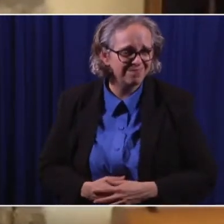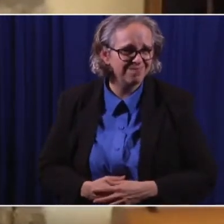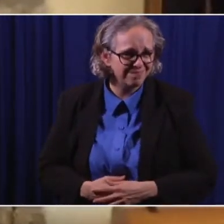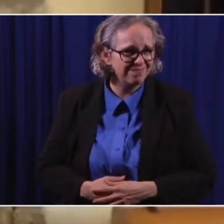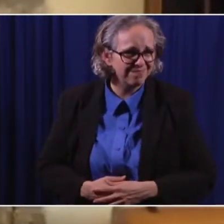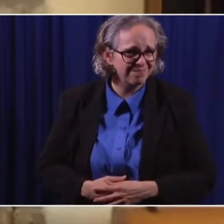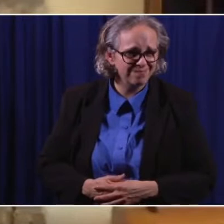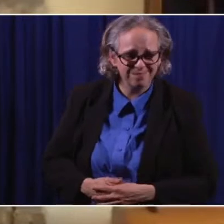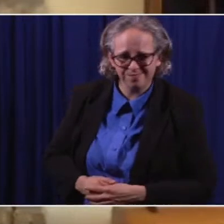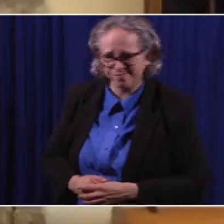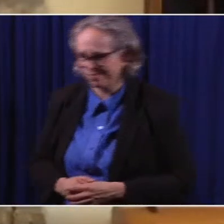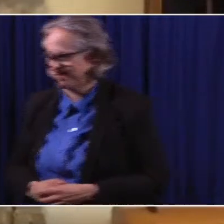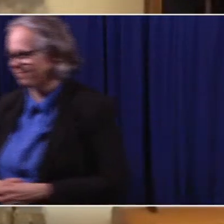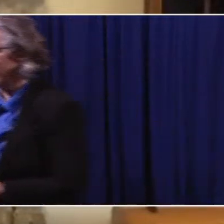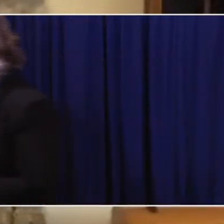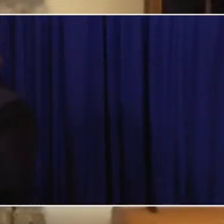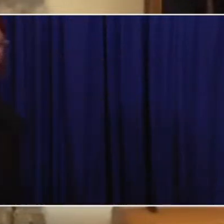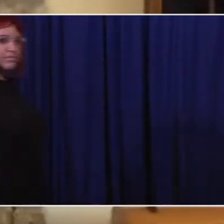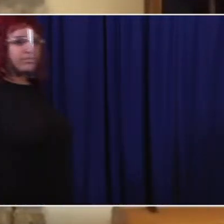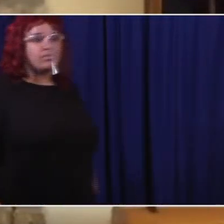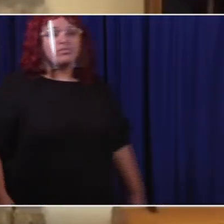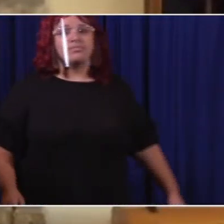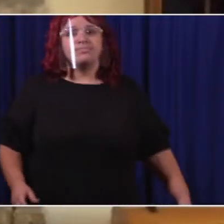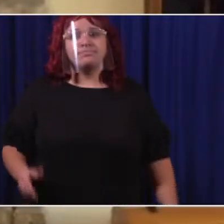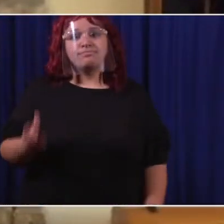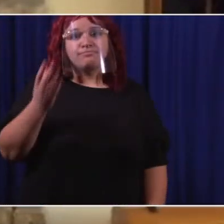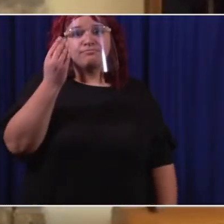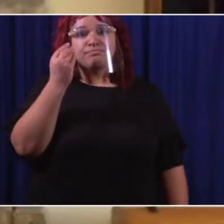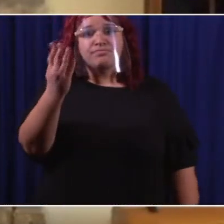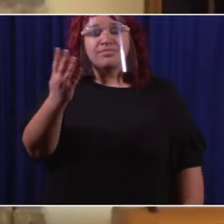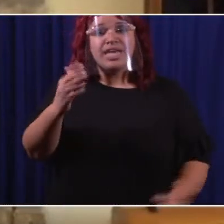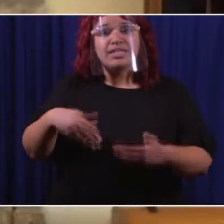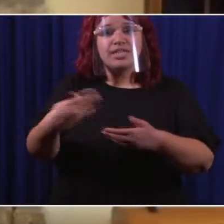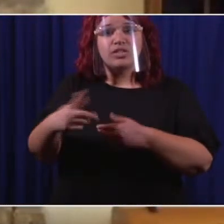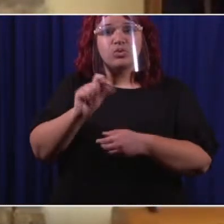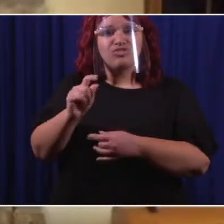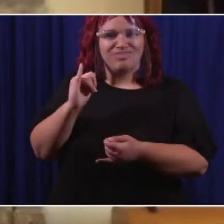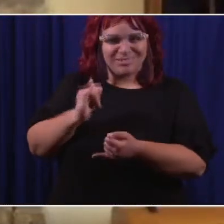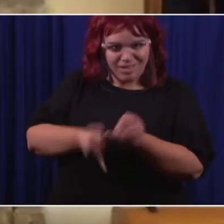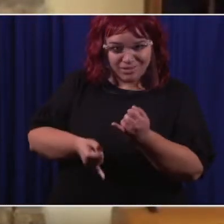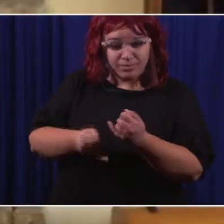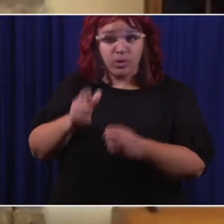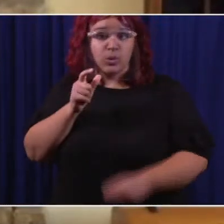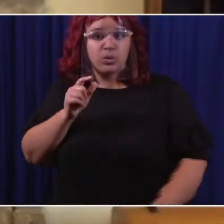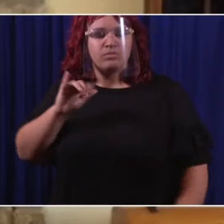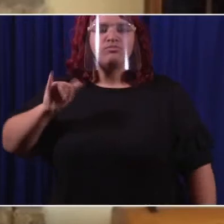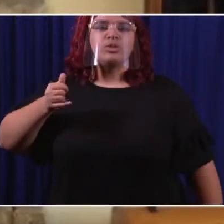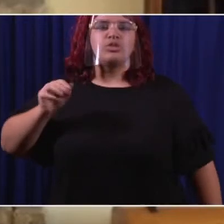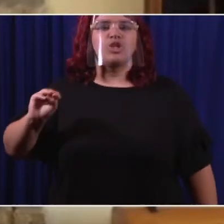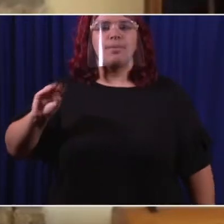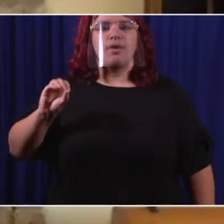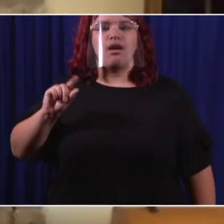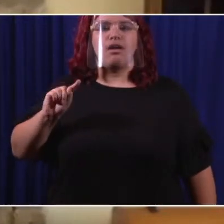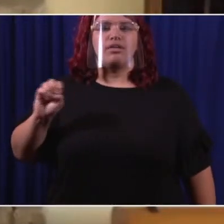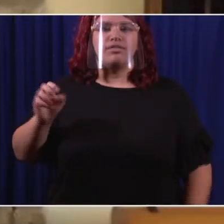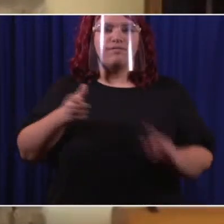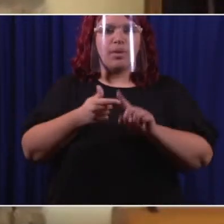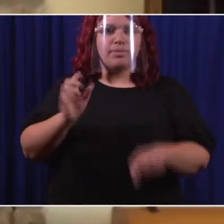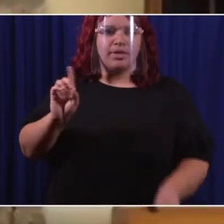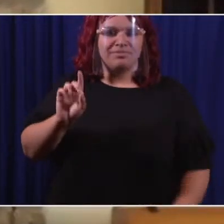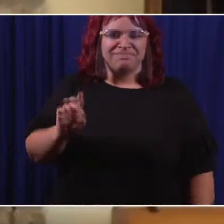Governor, next question is the last question for today, and it belongs to Jim Oddie at WHIO in Dayton. Hey, Jim. Governor, on